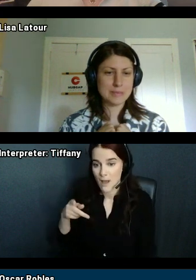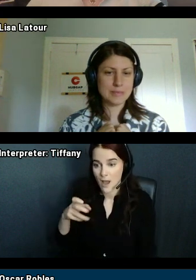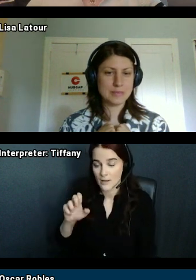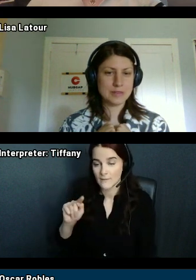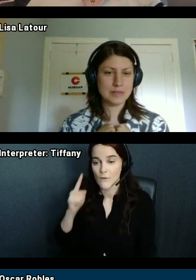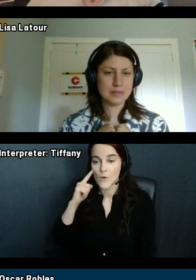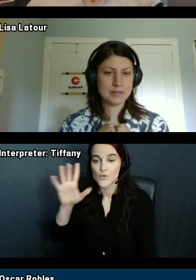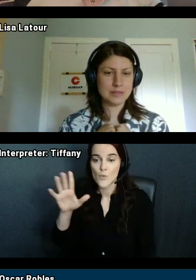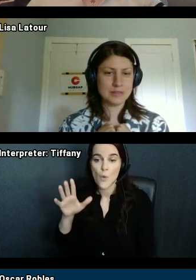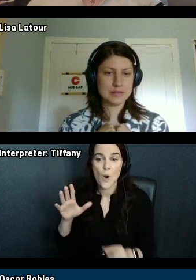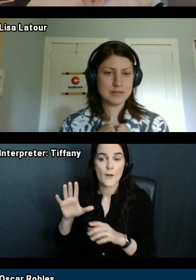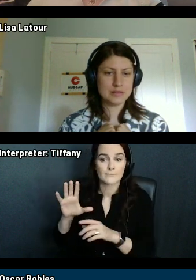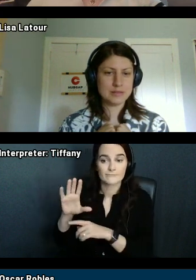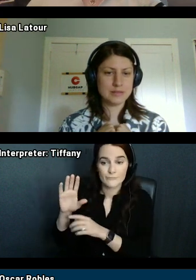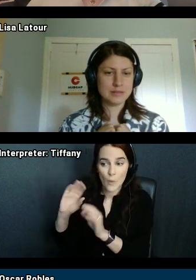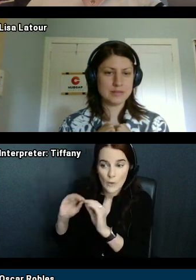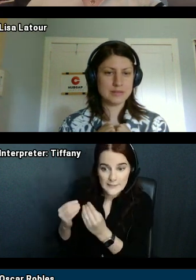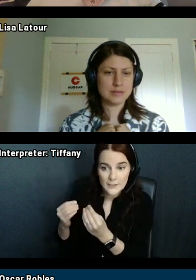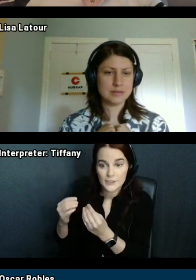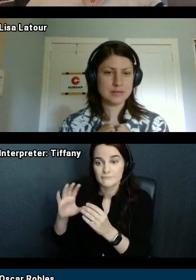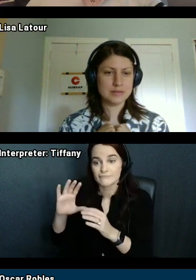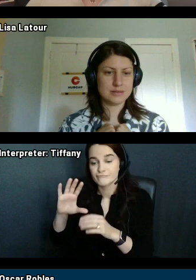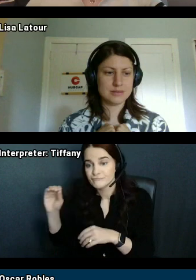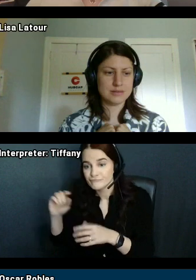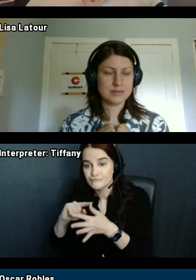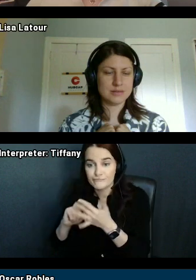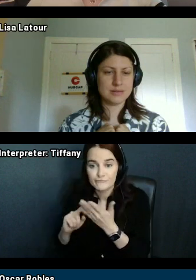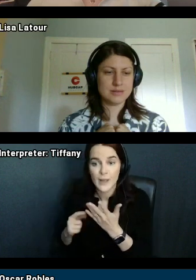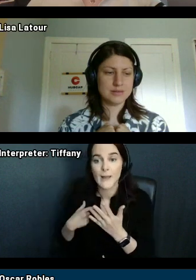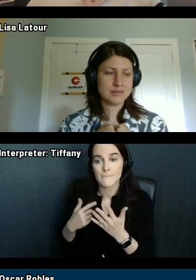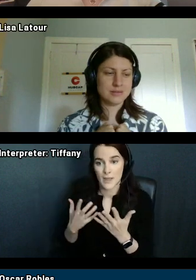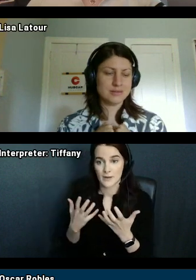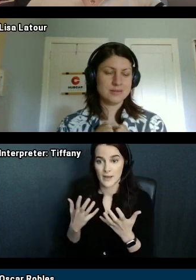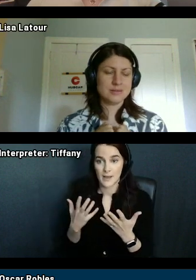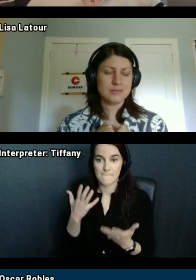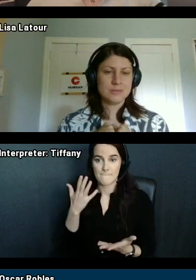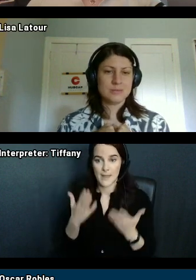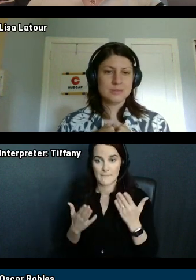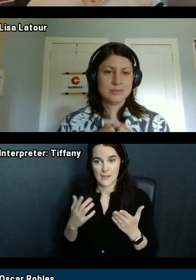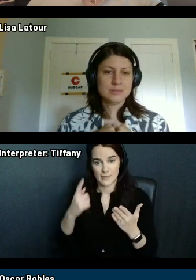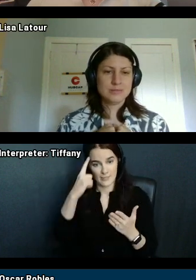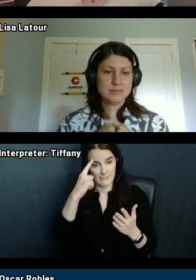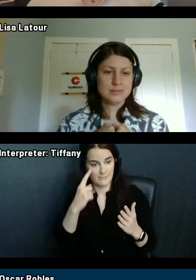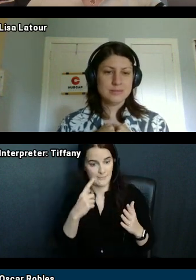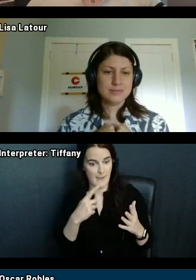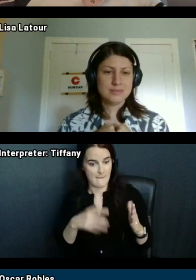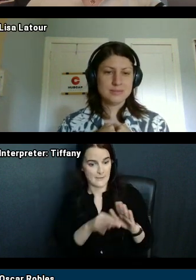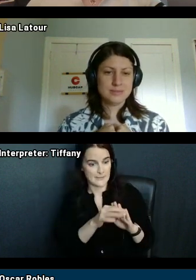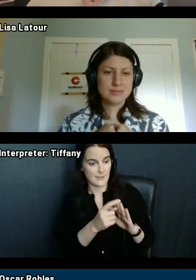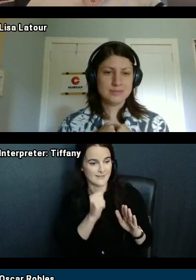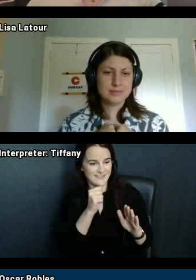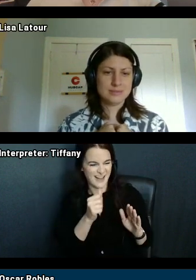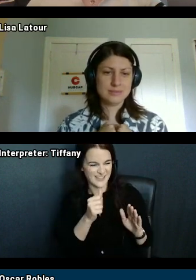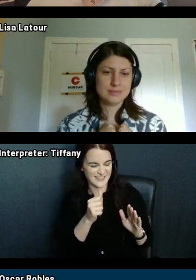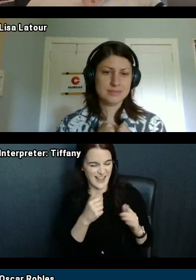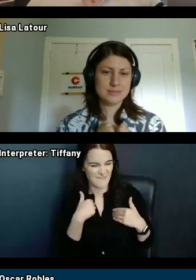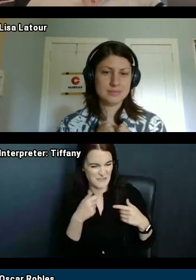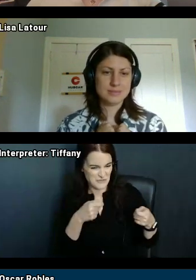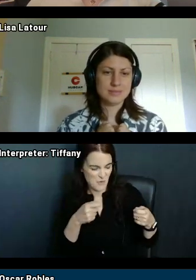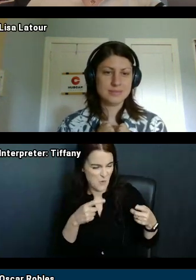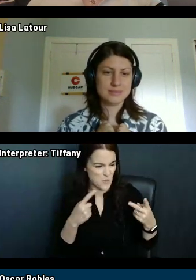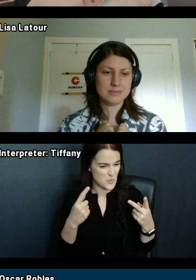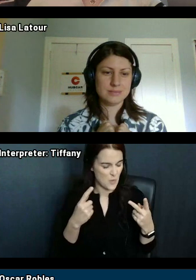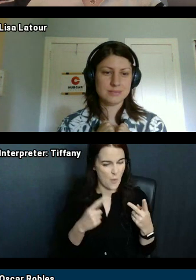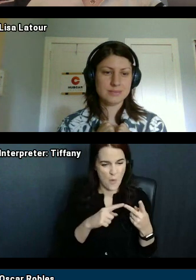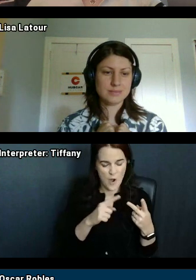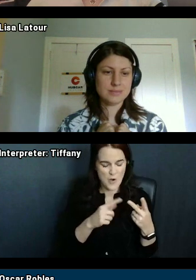of a HubSpot account that might be a little bit, out of control, as it were, or if you just have some technical questions